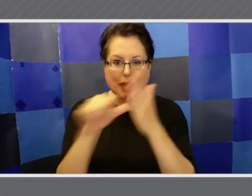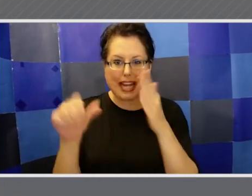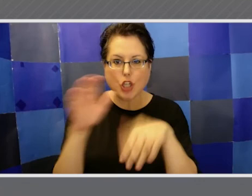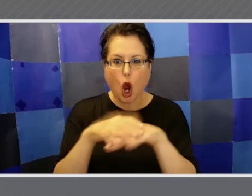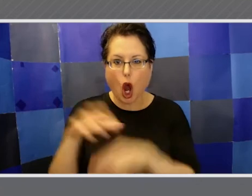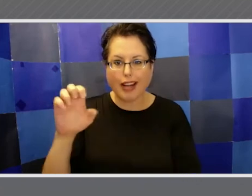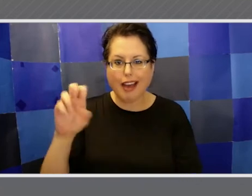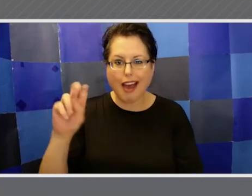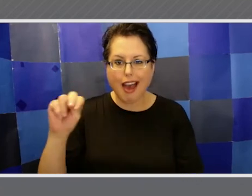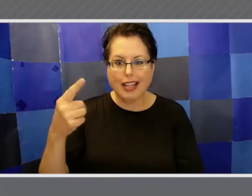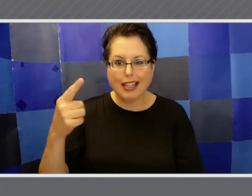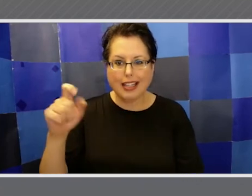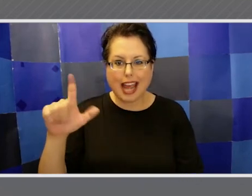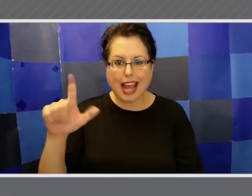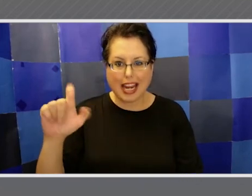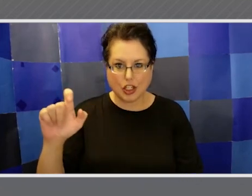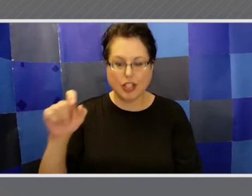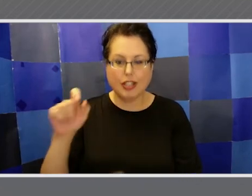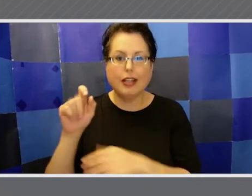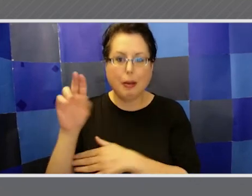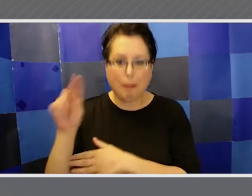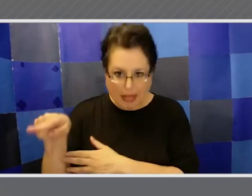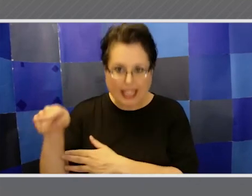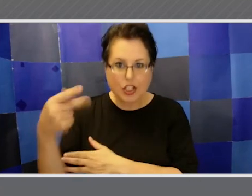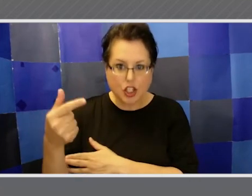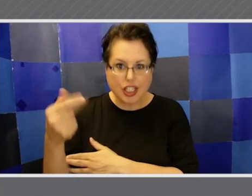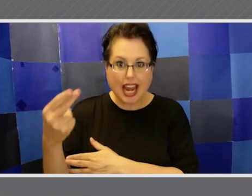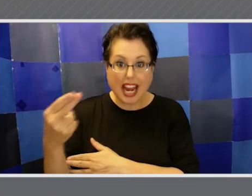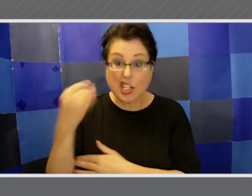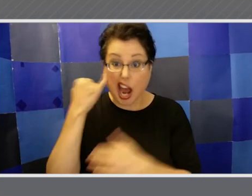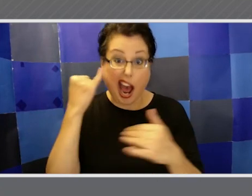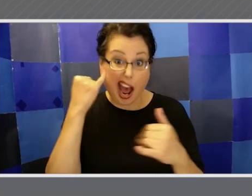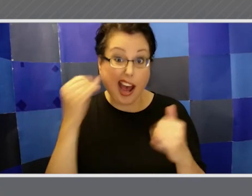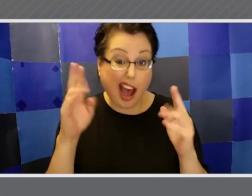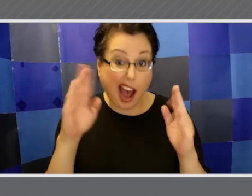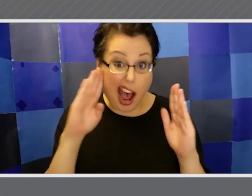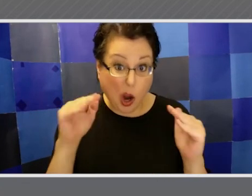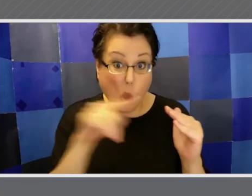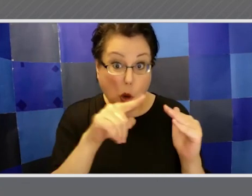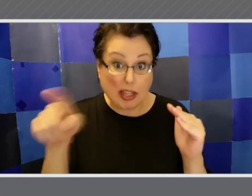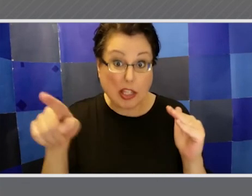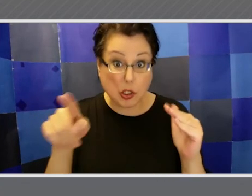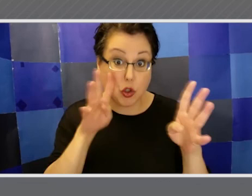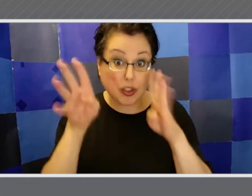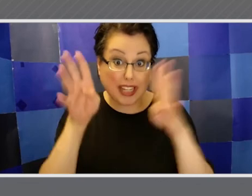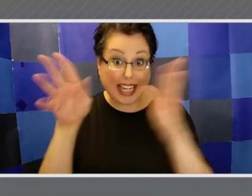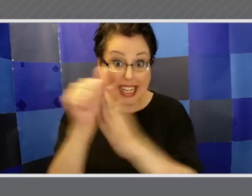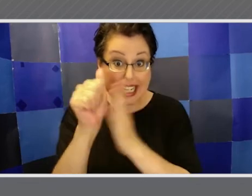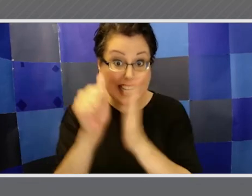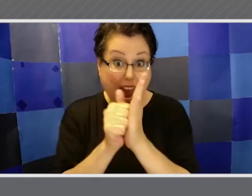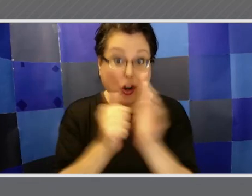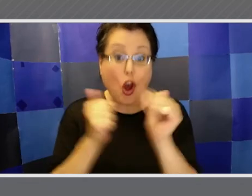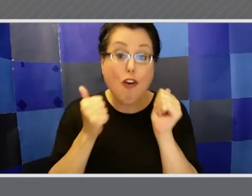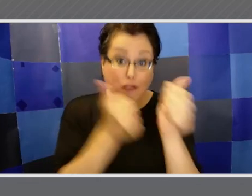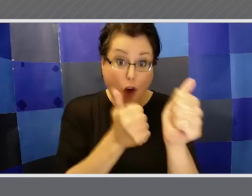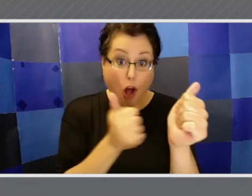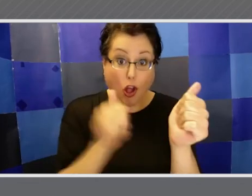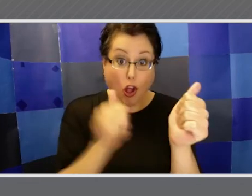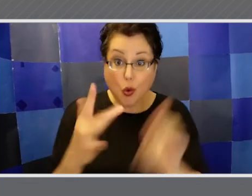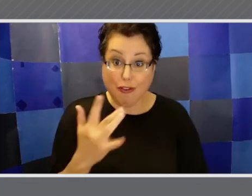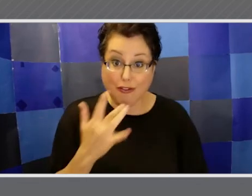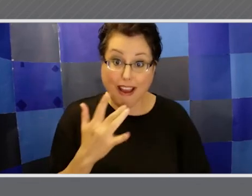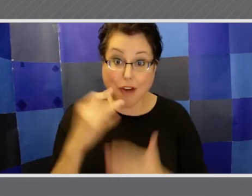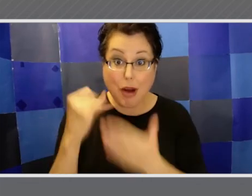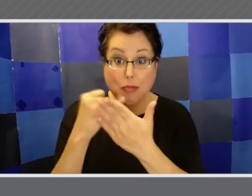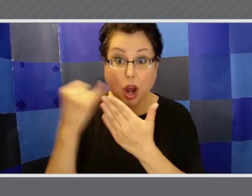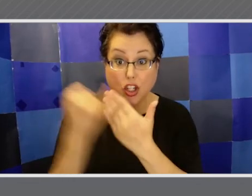And I hope you all have created an account, logged in, and followed your favorite projects. So here, if we just zip